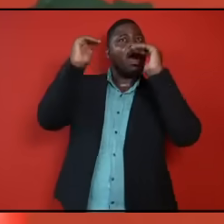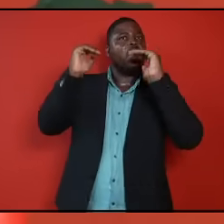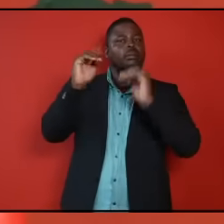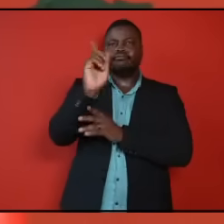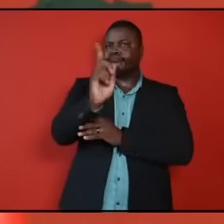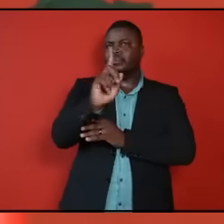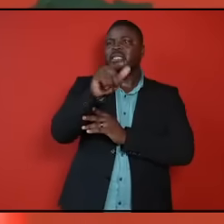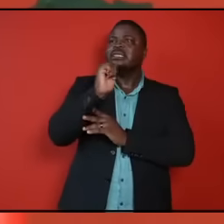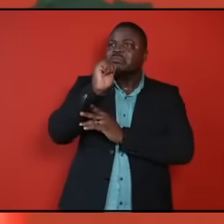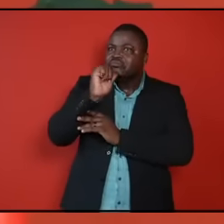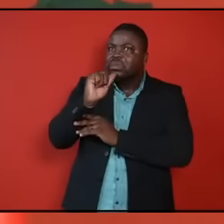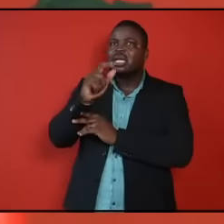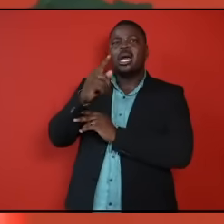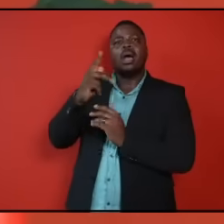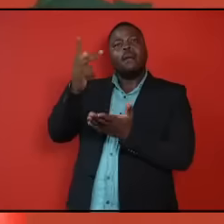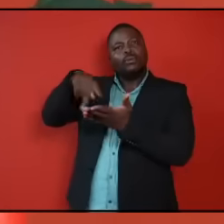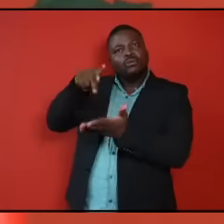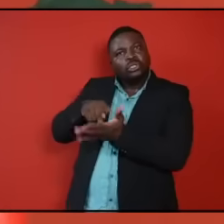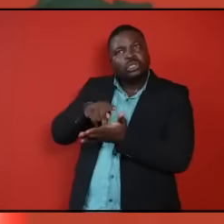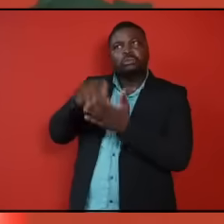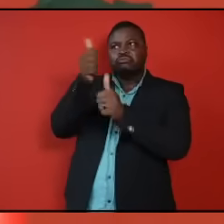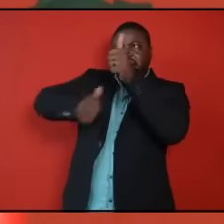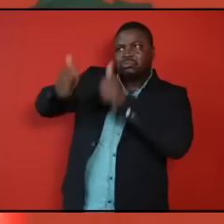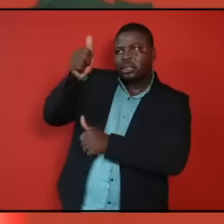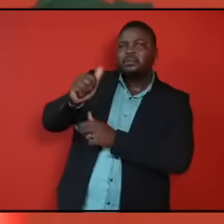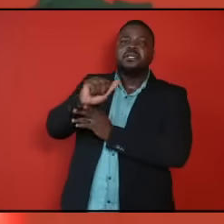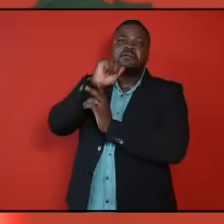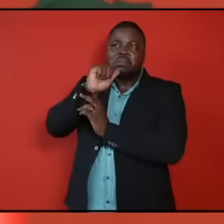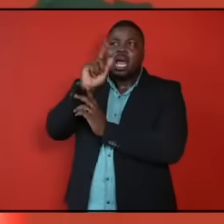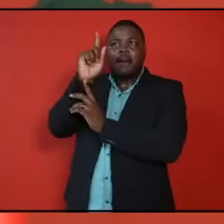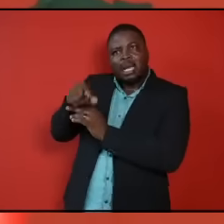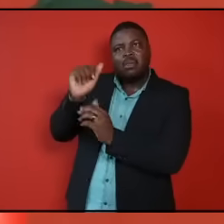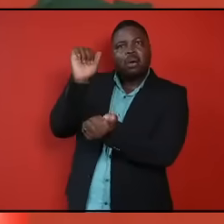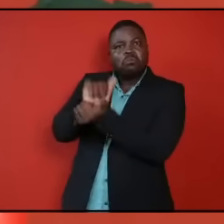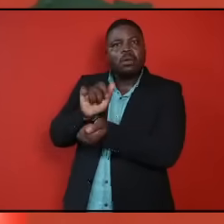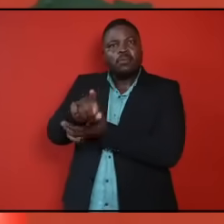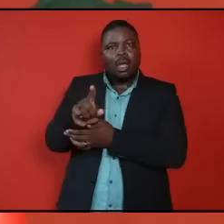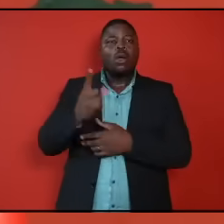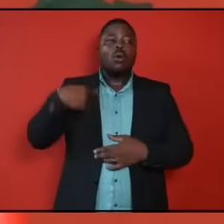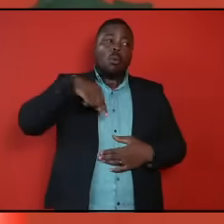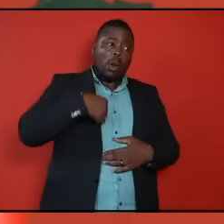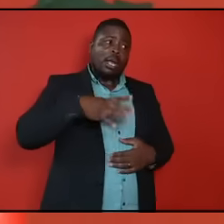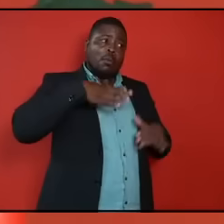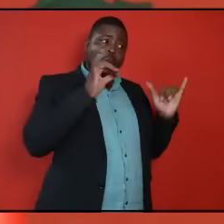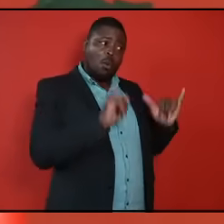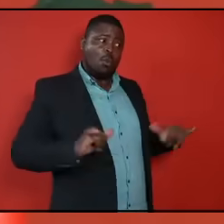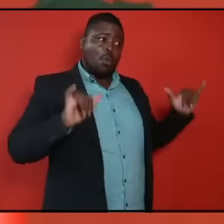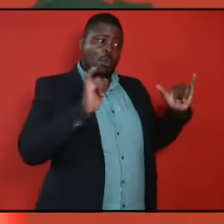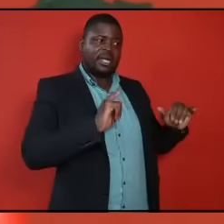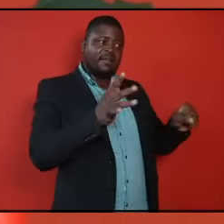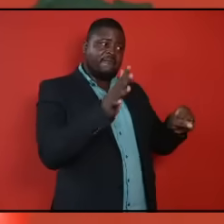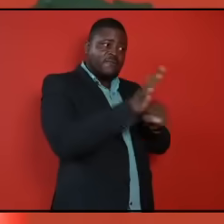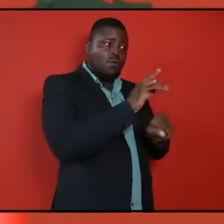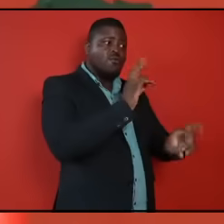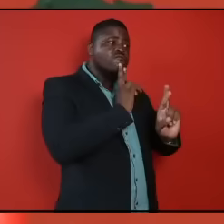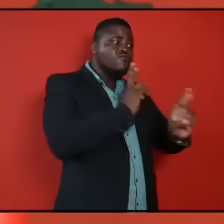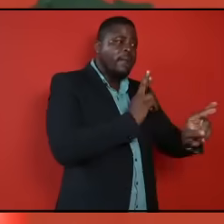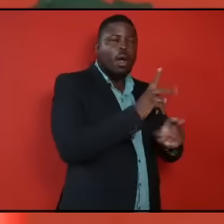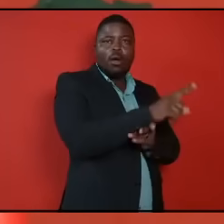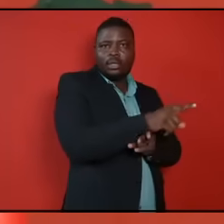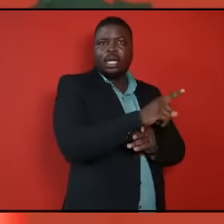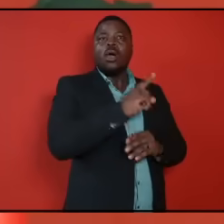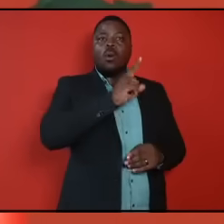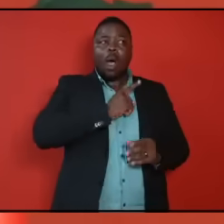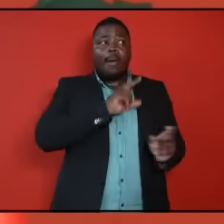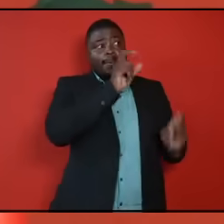also call for the full publication of the interim report so that the public can see the case for themselves and